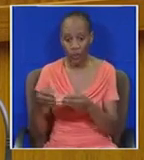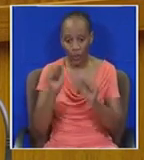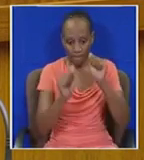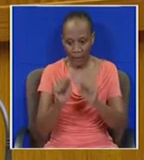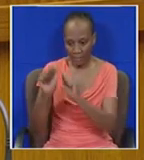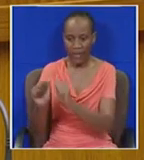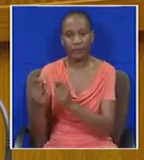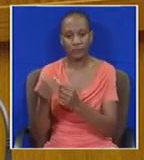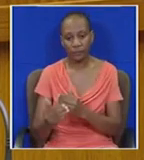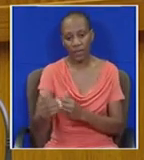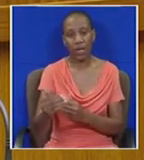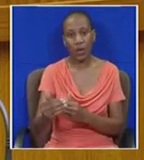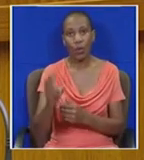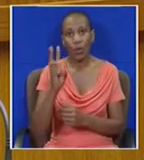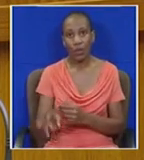in the